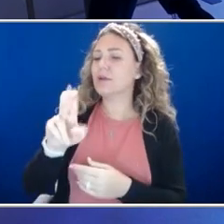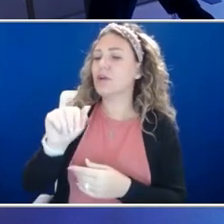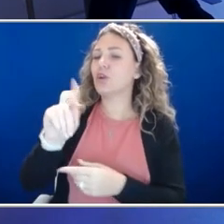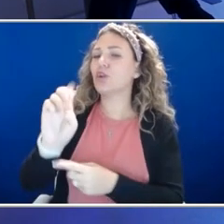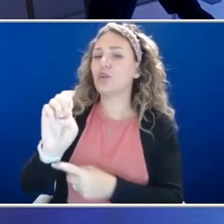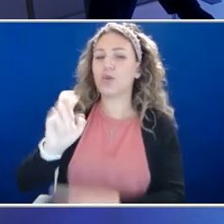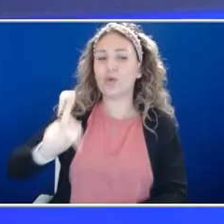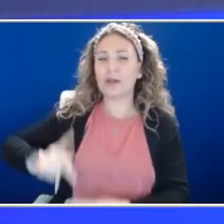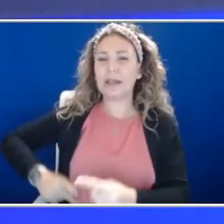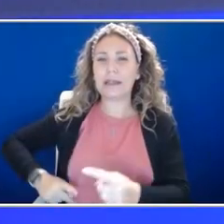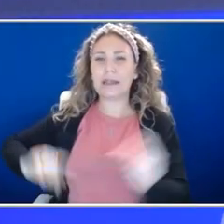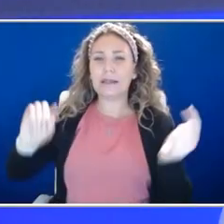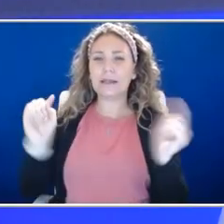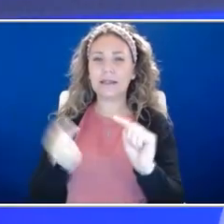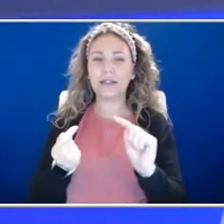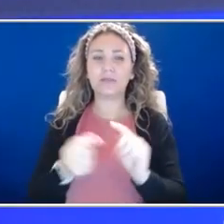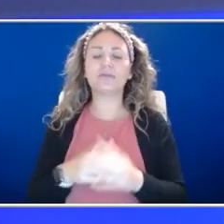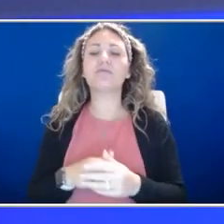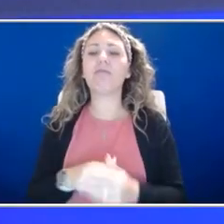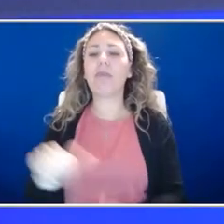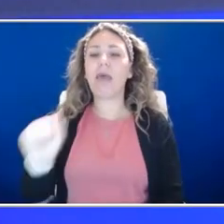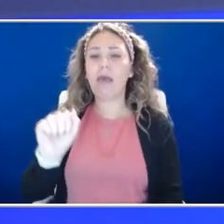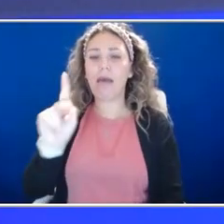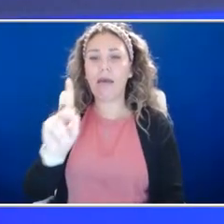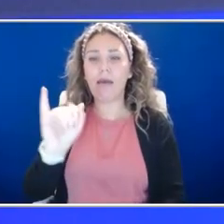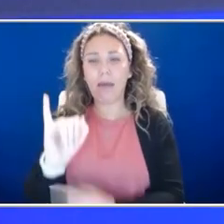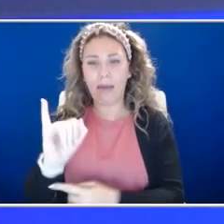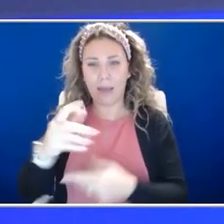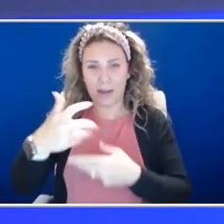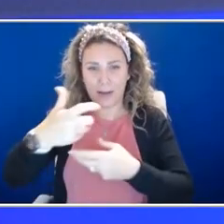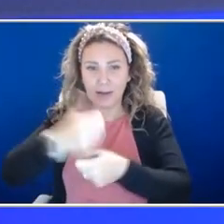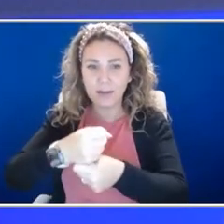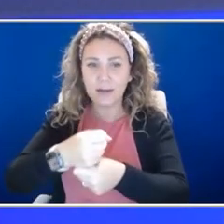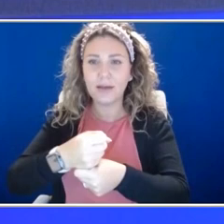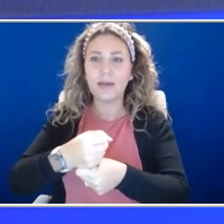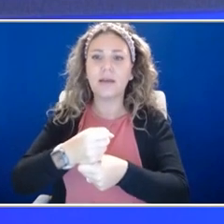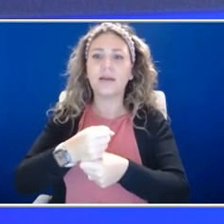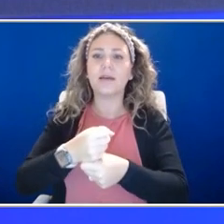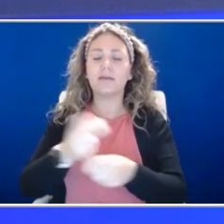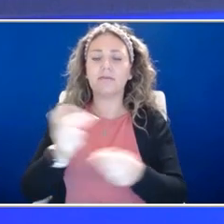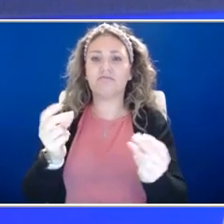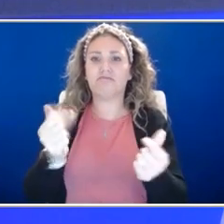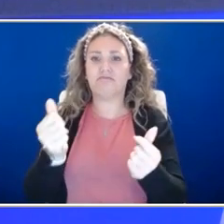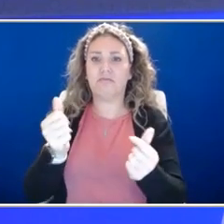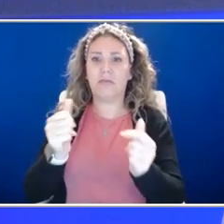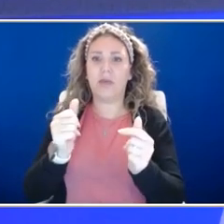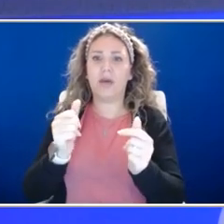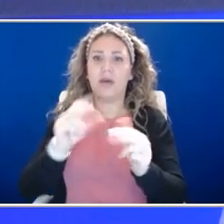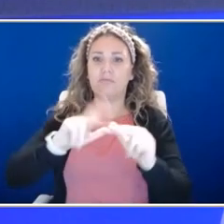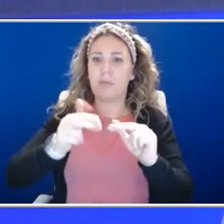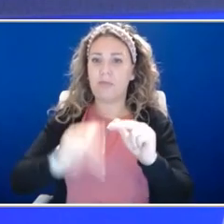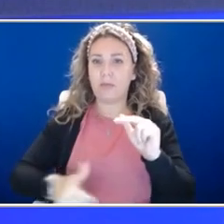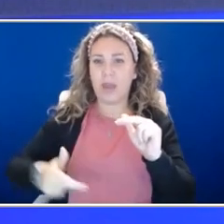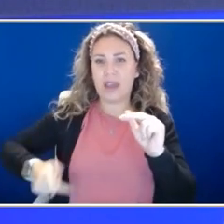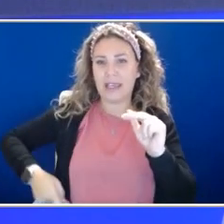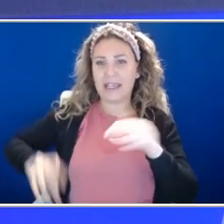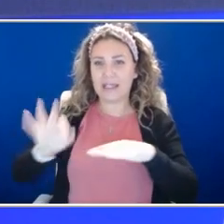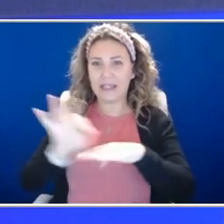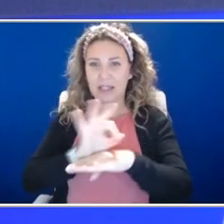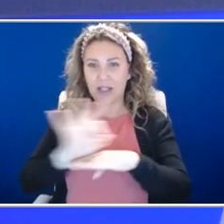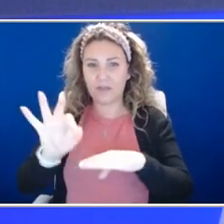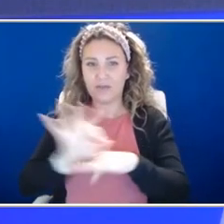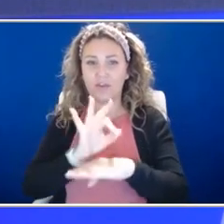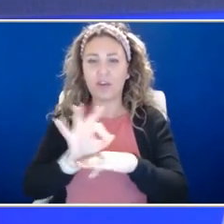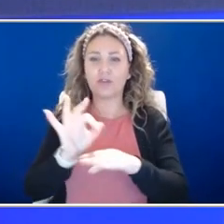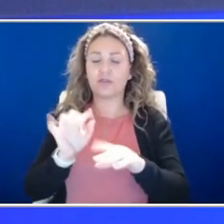Sure, Steve. So acute kidney injury refers to a sudden onset of a decline in kidney function, usually over hours